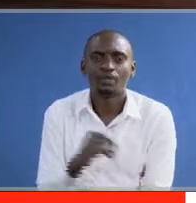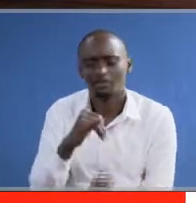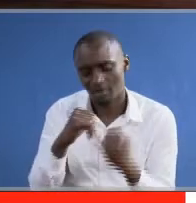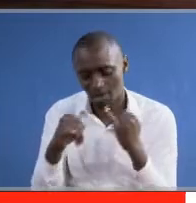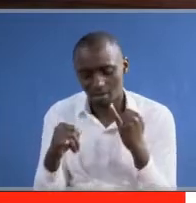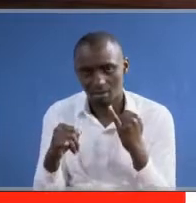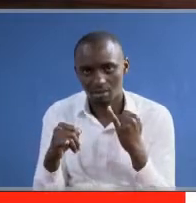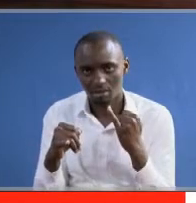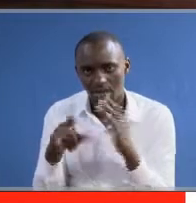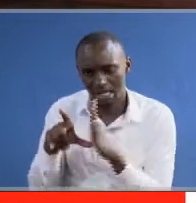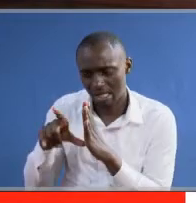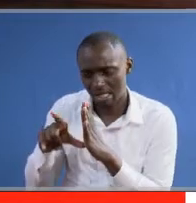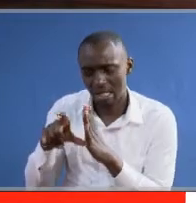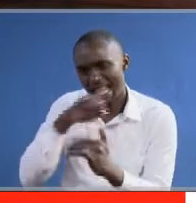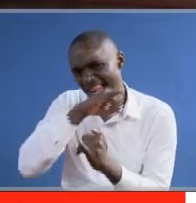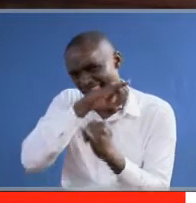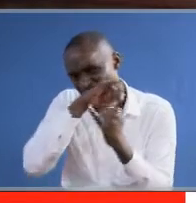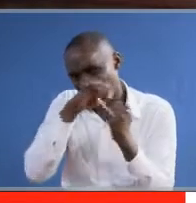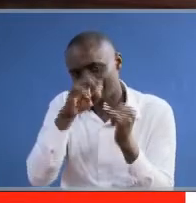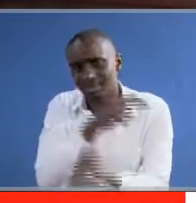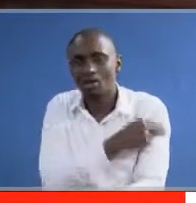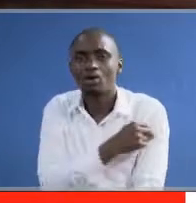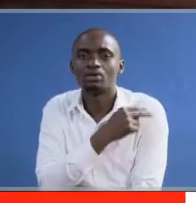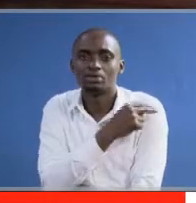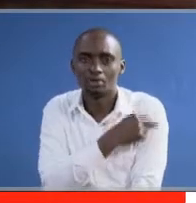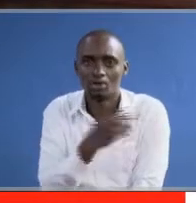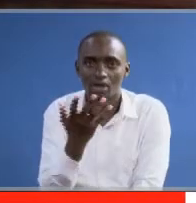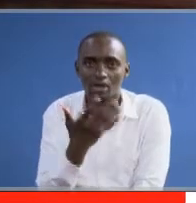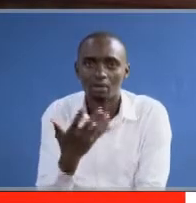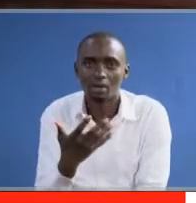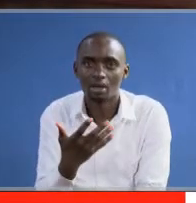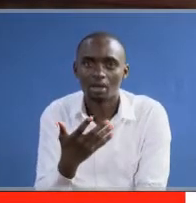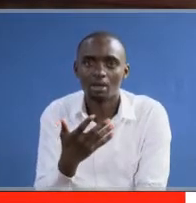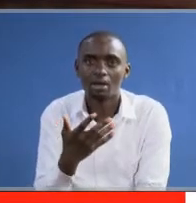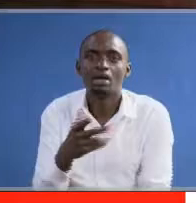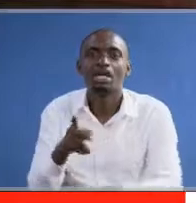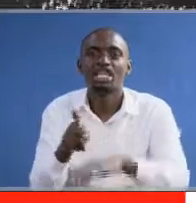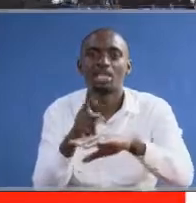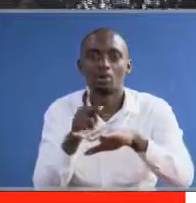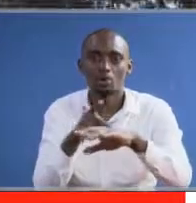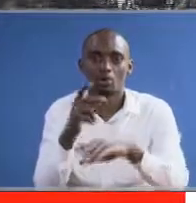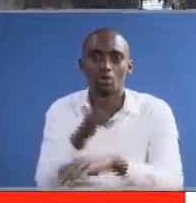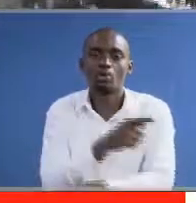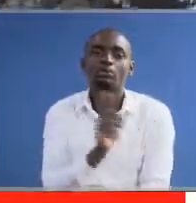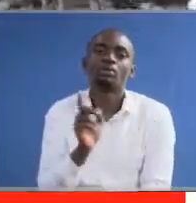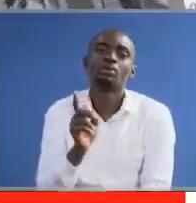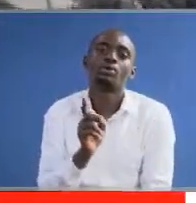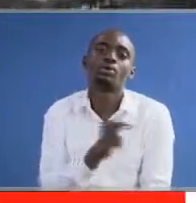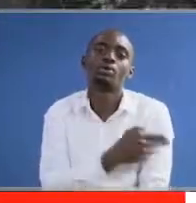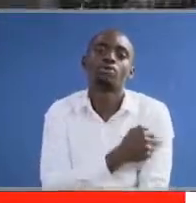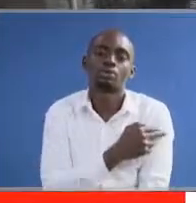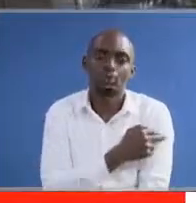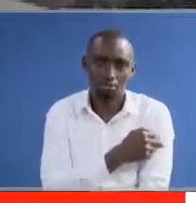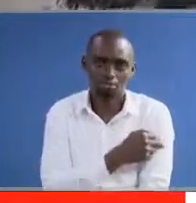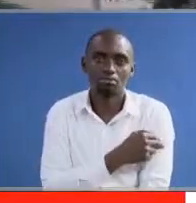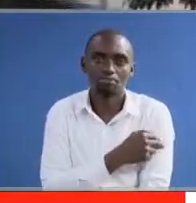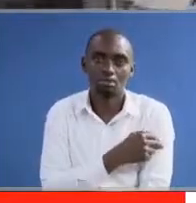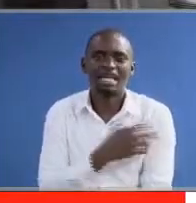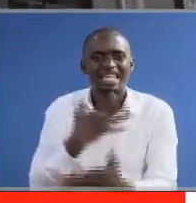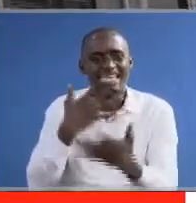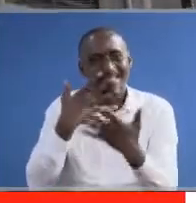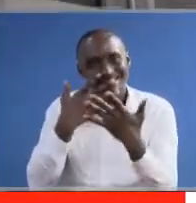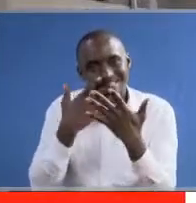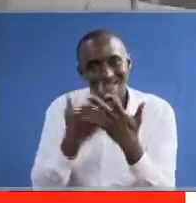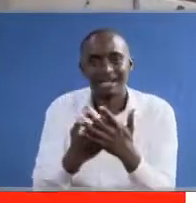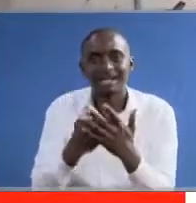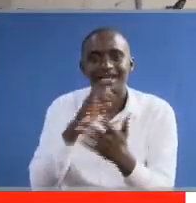finally, the last hospital where I went is Kikuyu Hospital. Winnie gives thanks to East